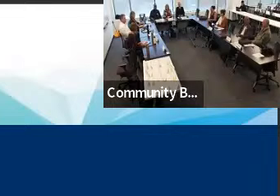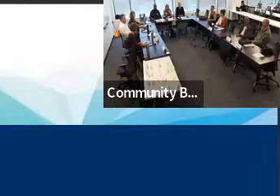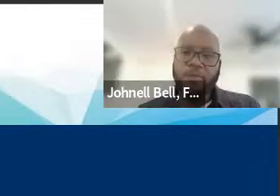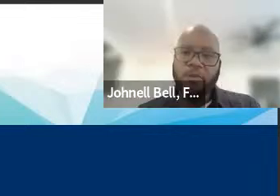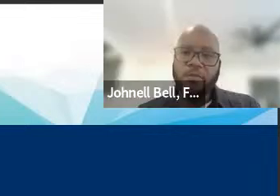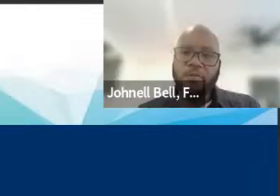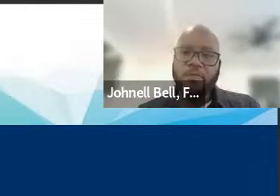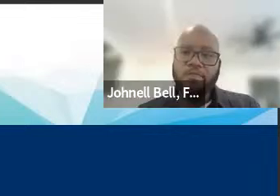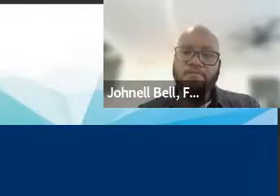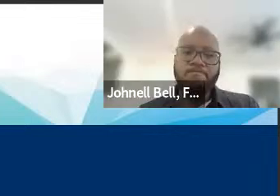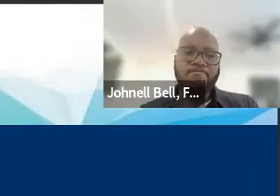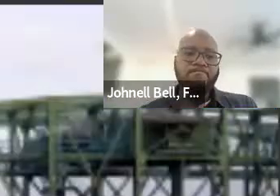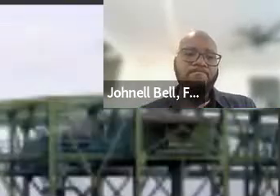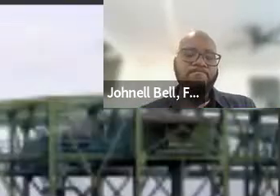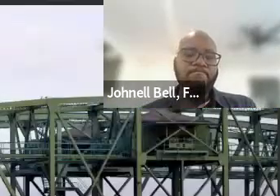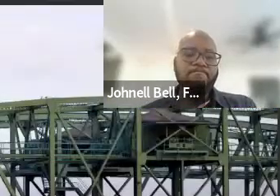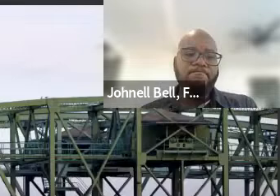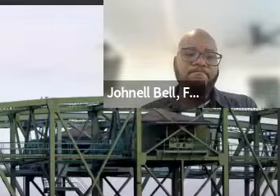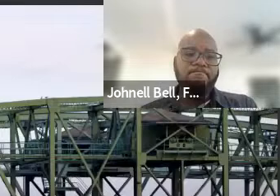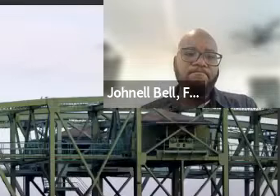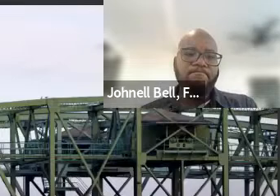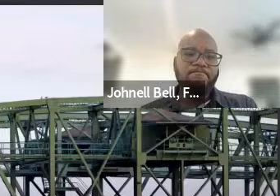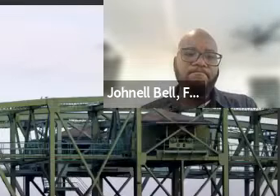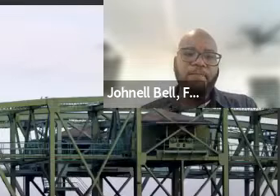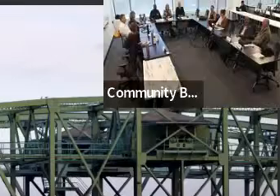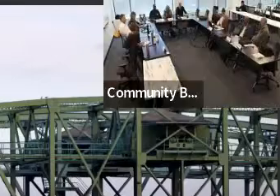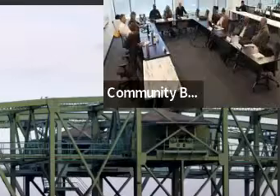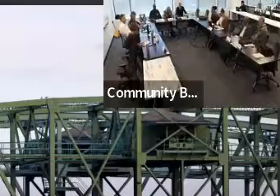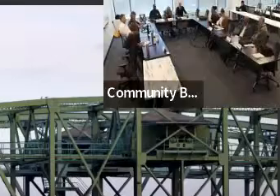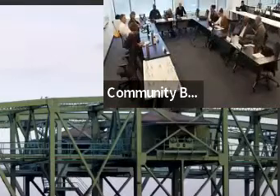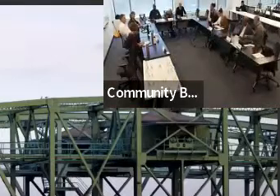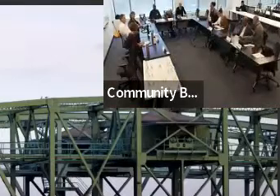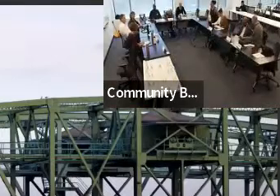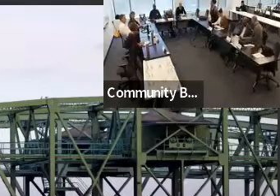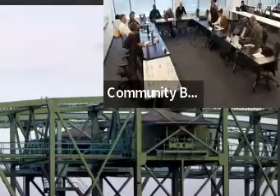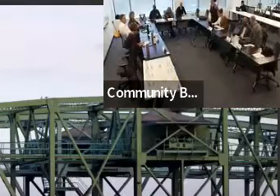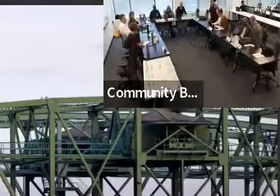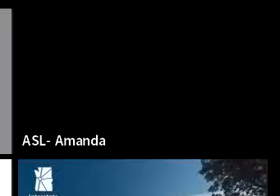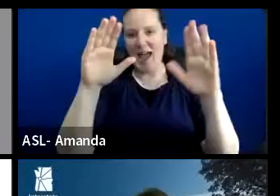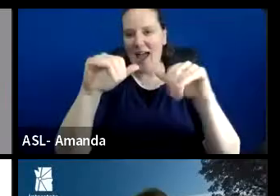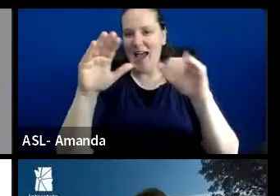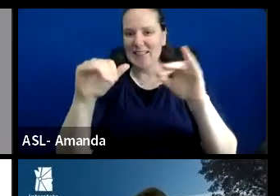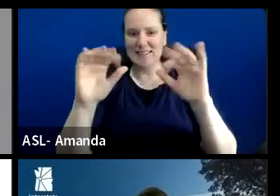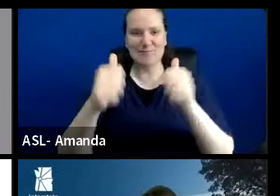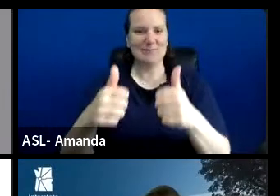Thank you Great. so much, everybody. Have a wonderful rest of your week. Thank you all. We'll see you soon.